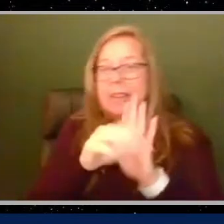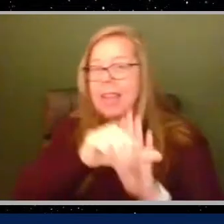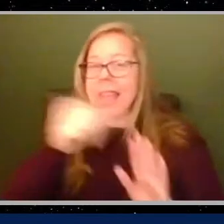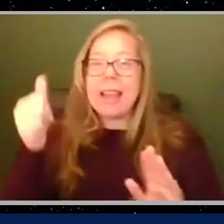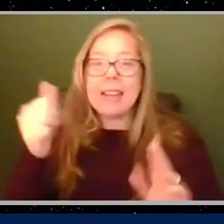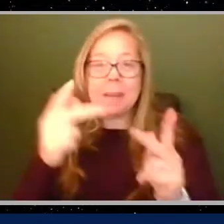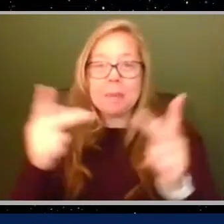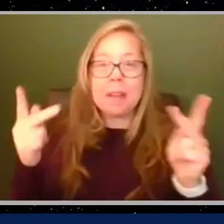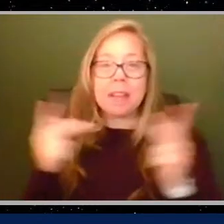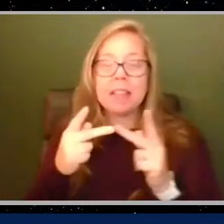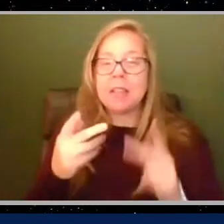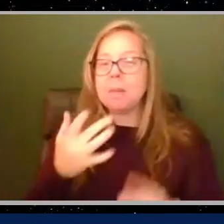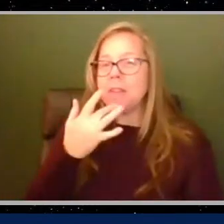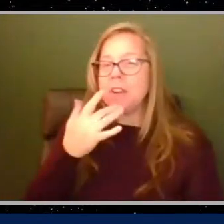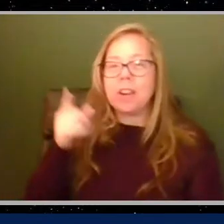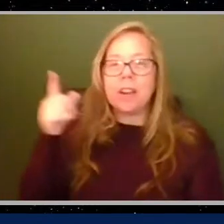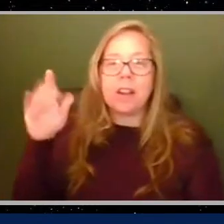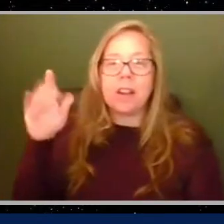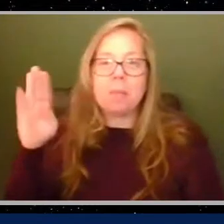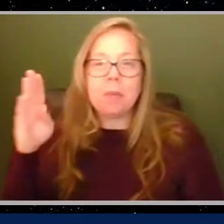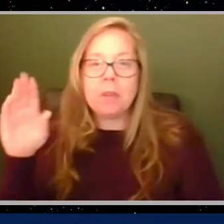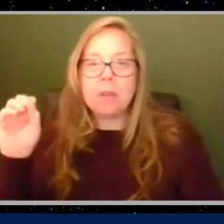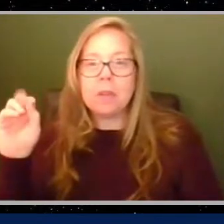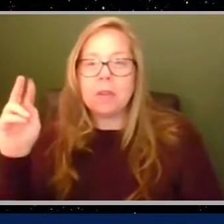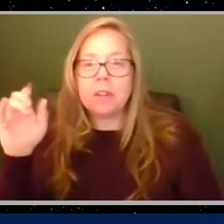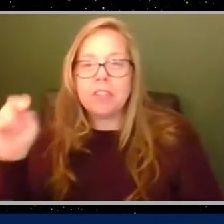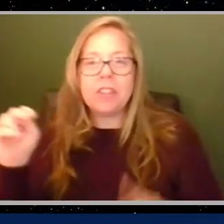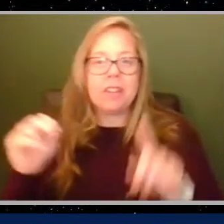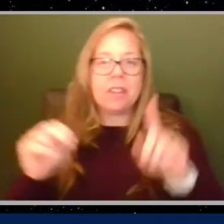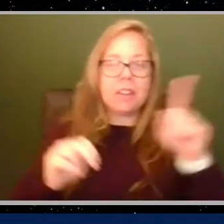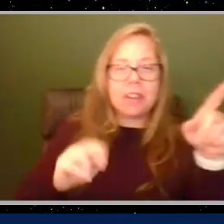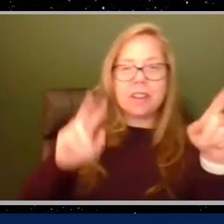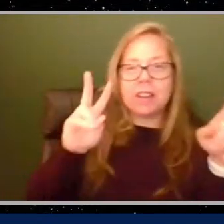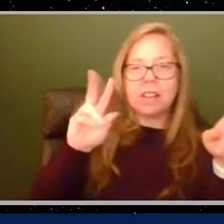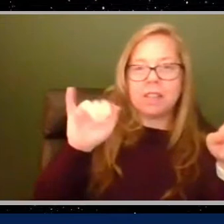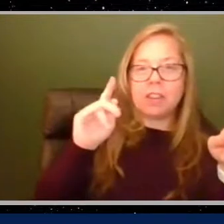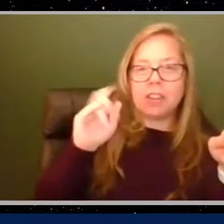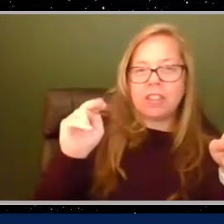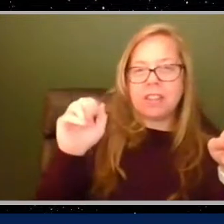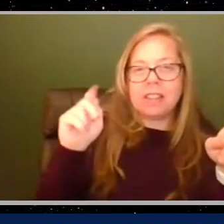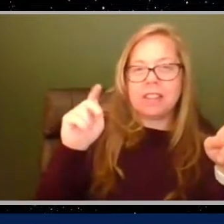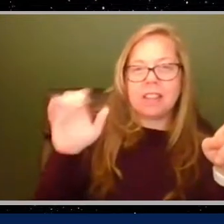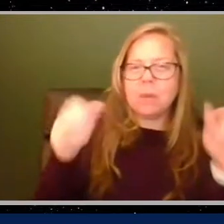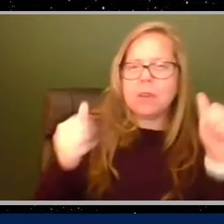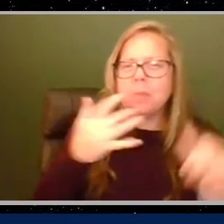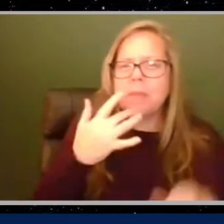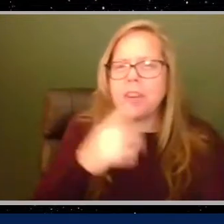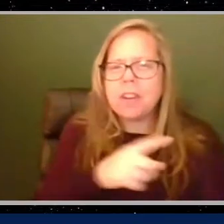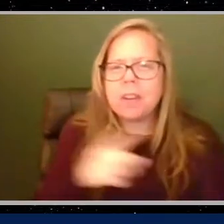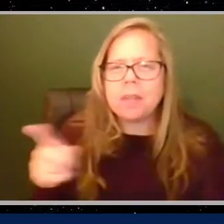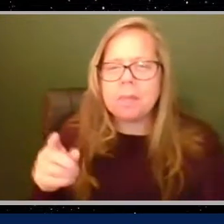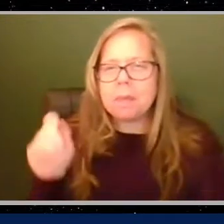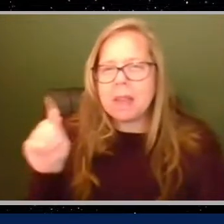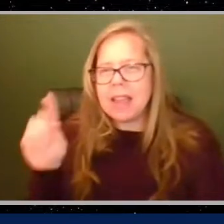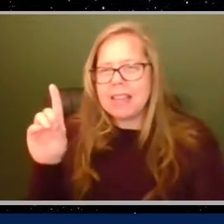ride Blue Origin or Virgin Galactic, the different types of flights, which one would you prefer to fly on? Let's start with